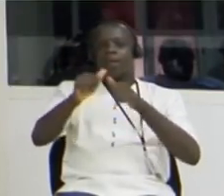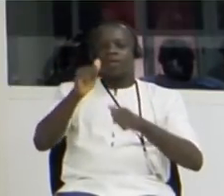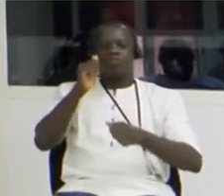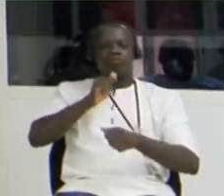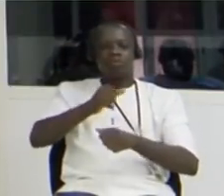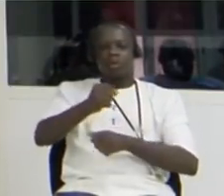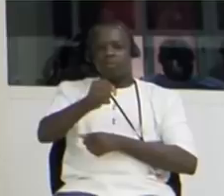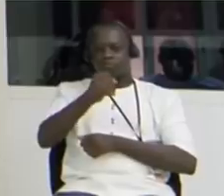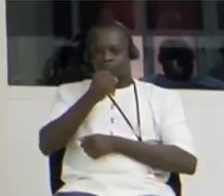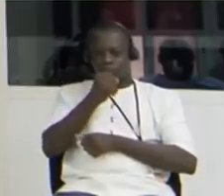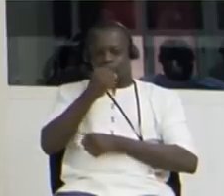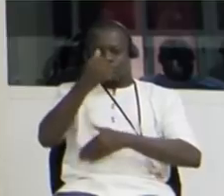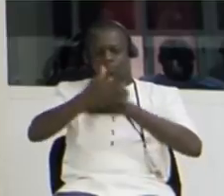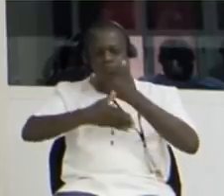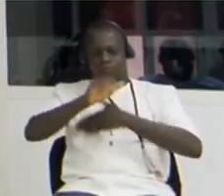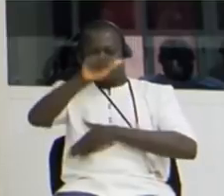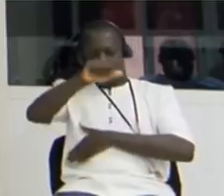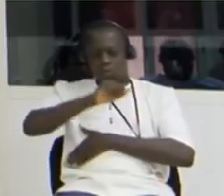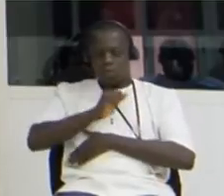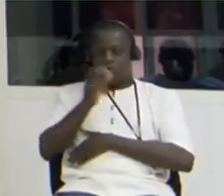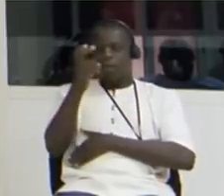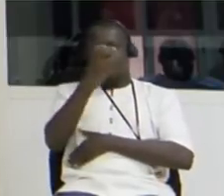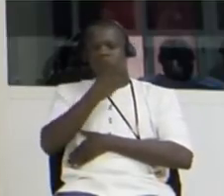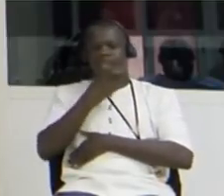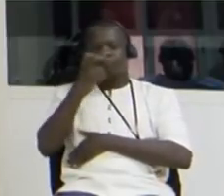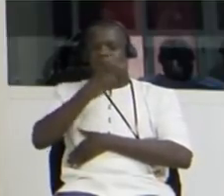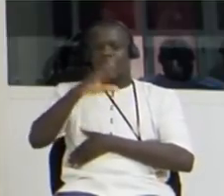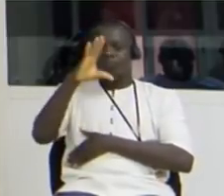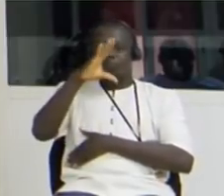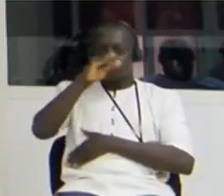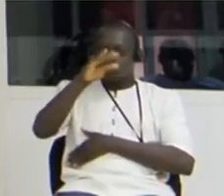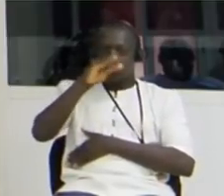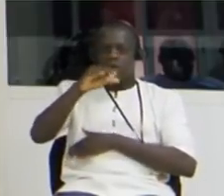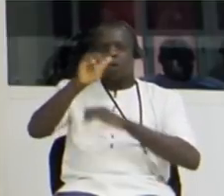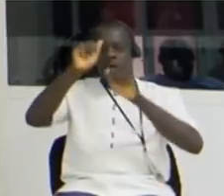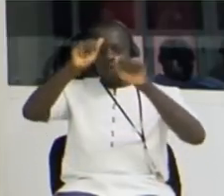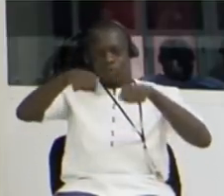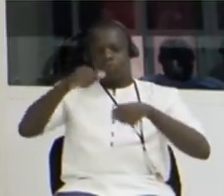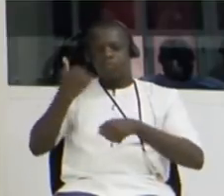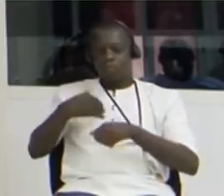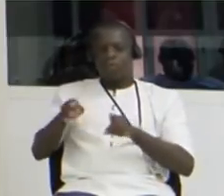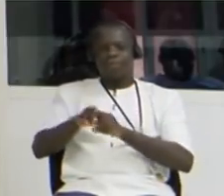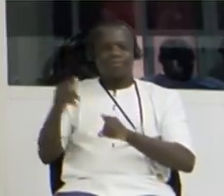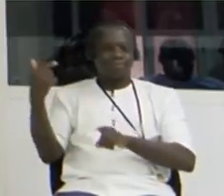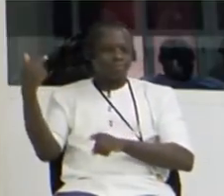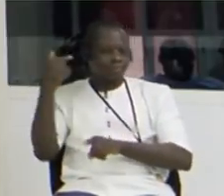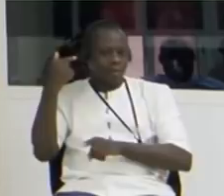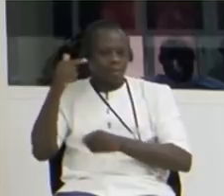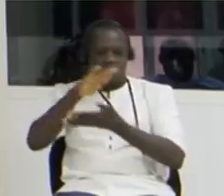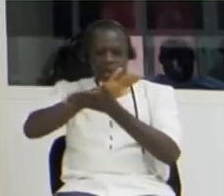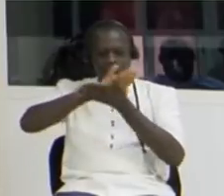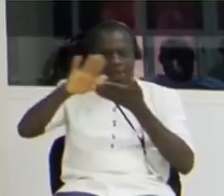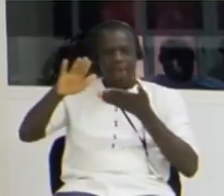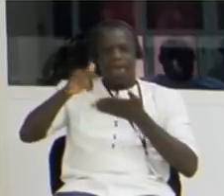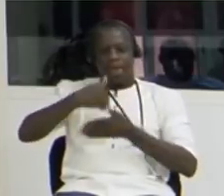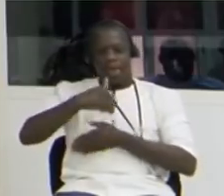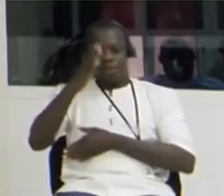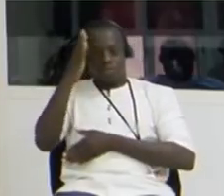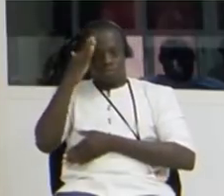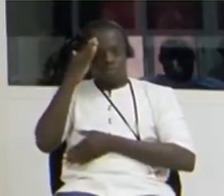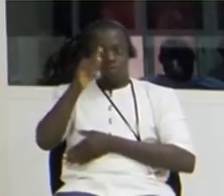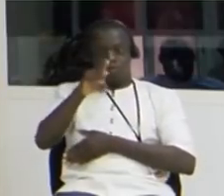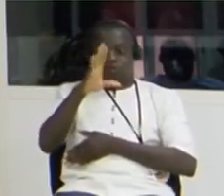microphone close to your mouth as you speak so that we can hear you quite clearly. I know that you're quite a fast